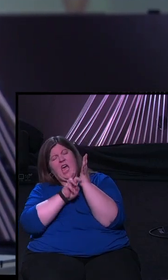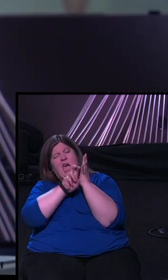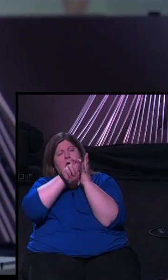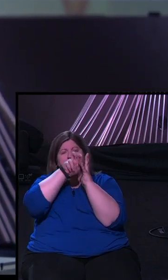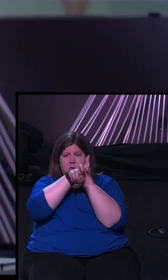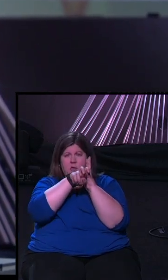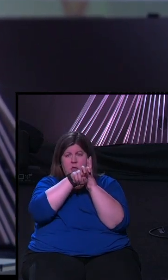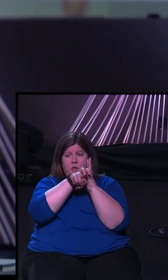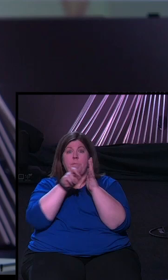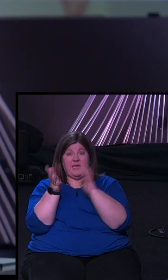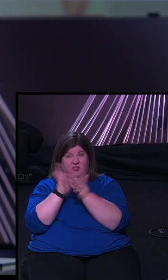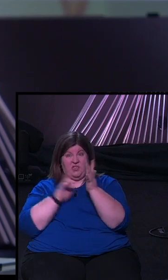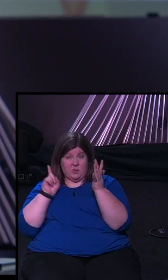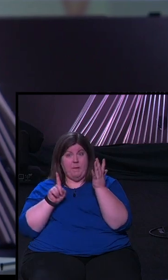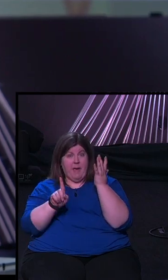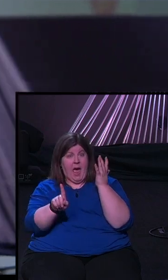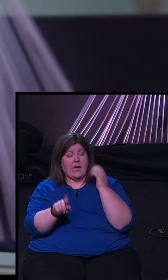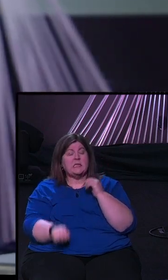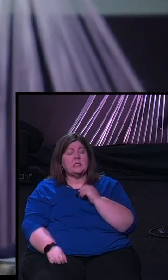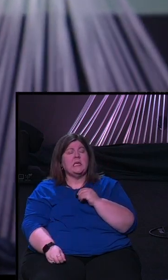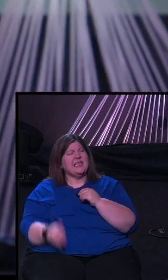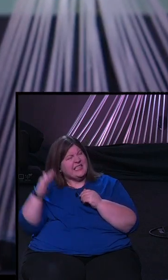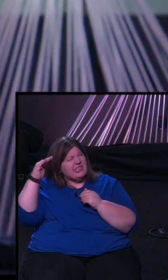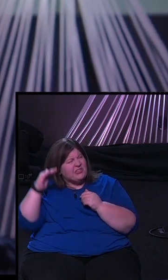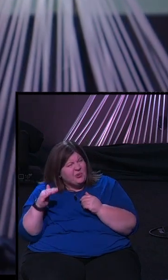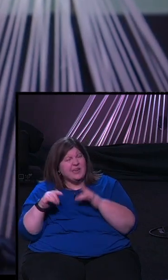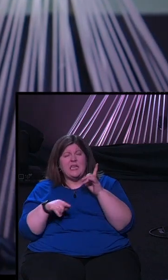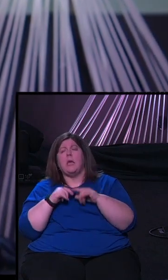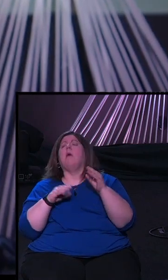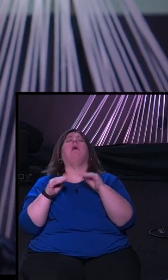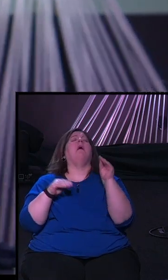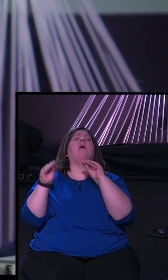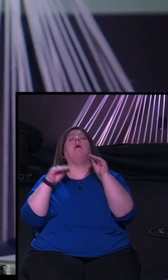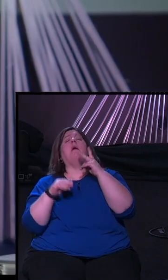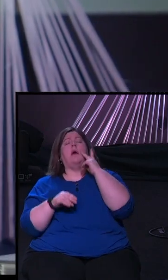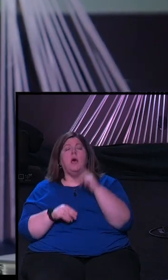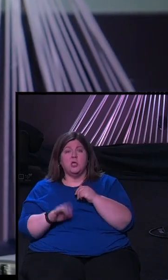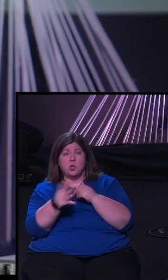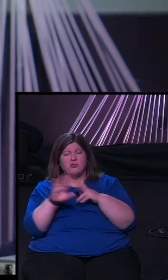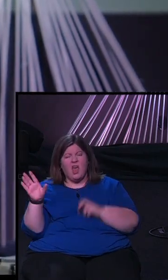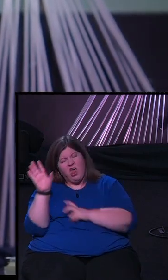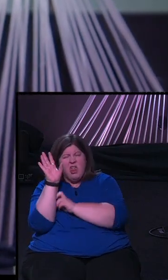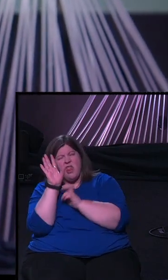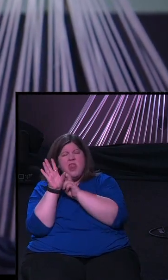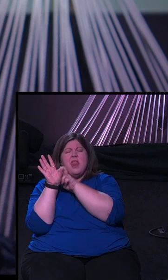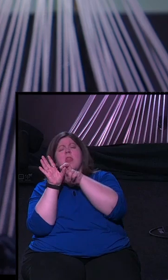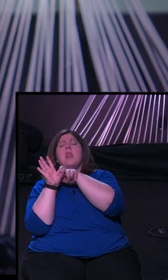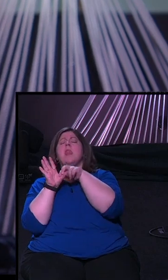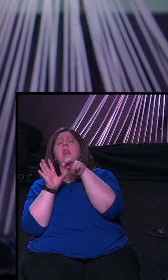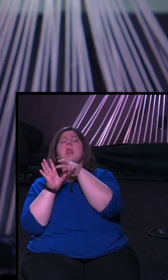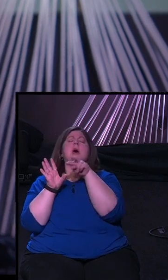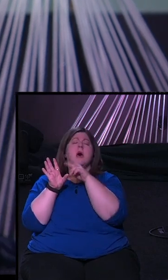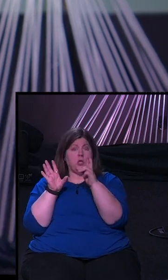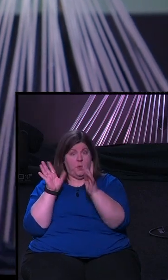beside the road, for Jesus was going to pass that way. So he's so short, he can't see over people. So he climbs up a tree, and he's trying to get a look, and he's trying to wait, and he's